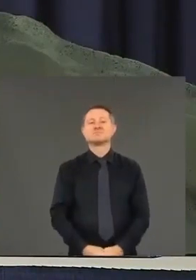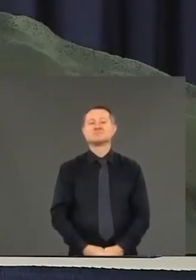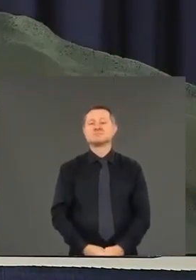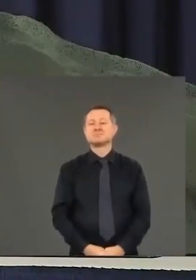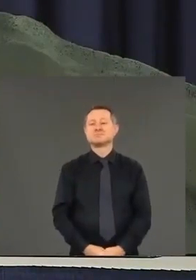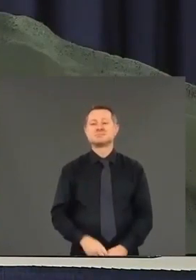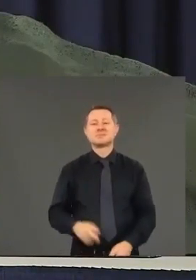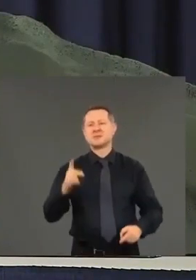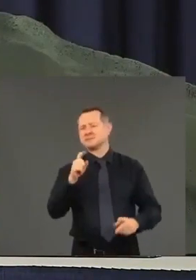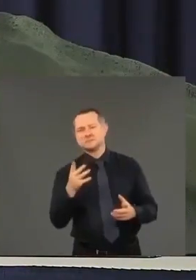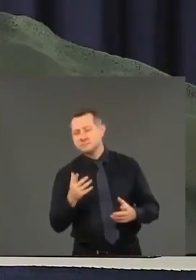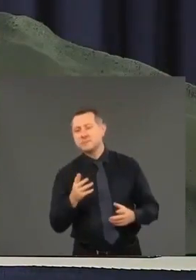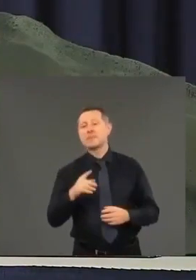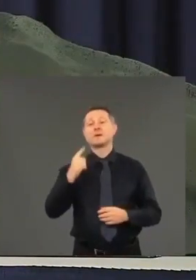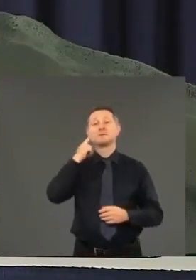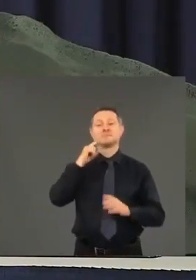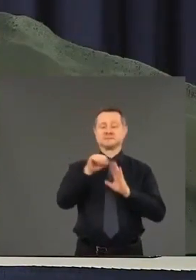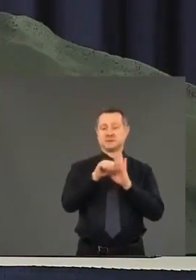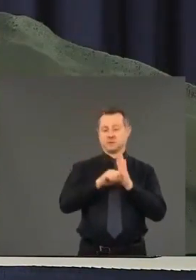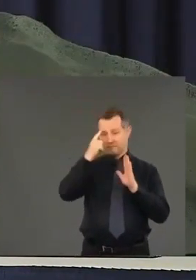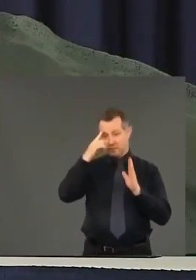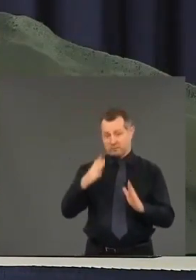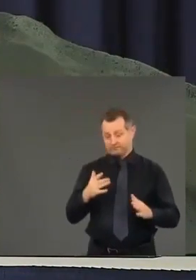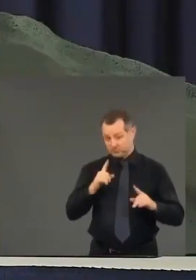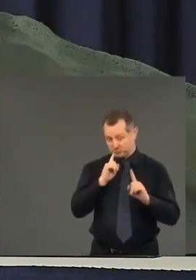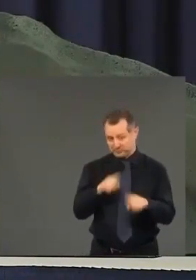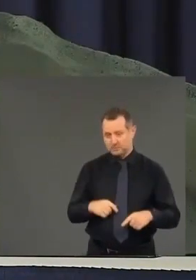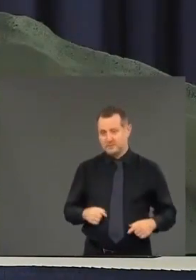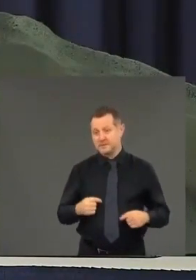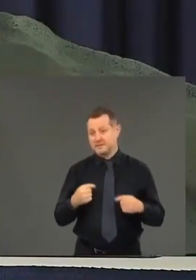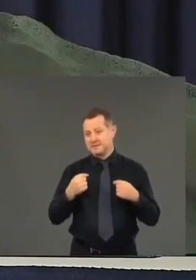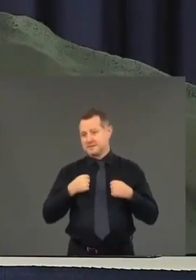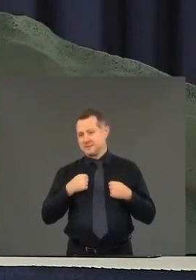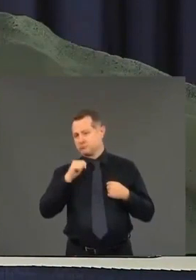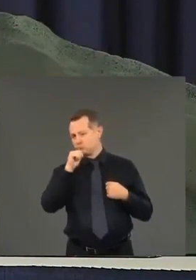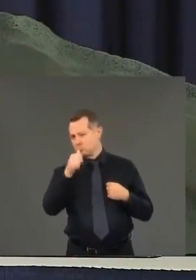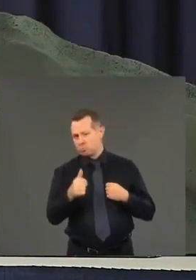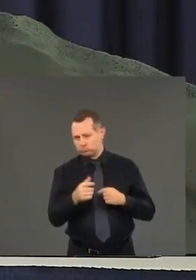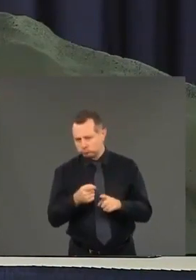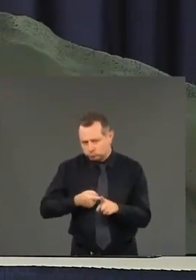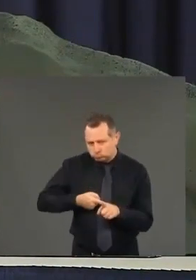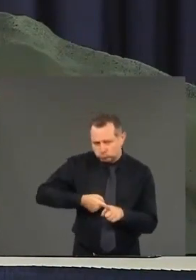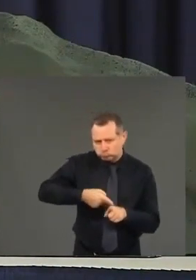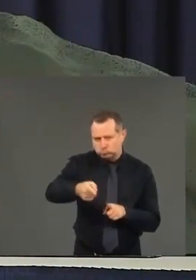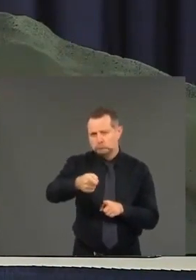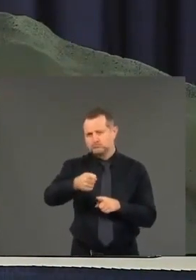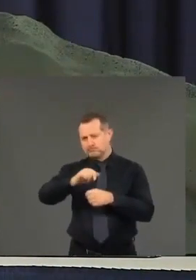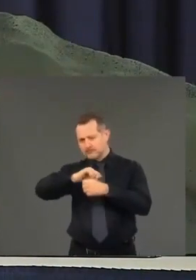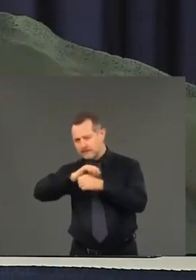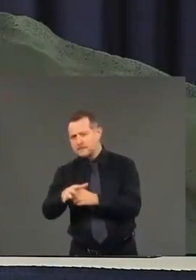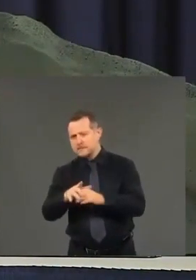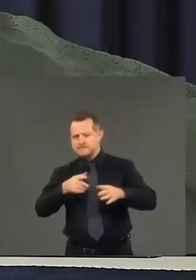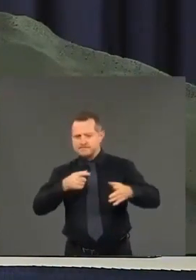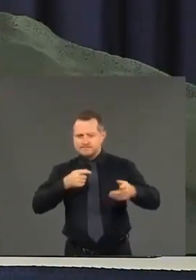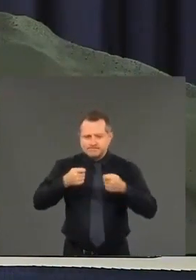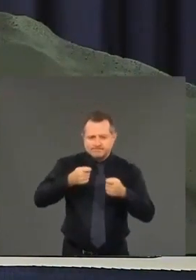differently? State government, I don't do global pandemics. I don't have an international health